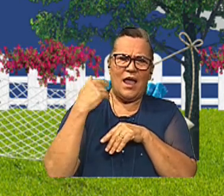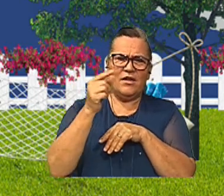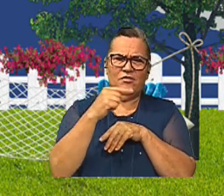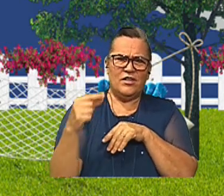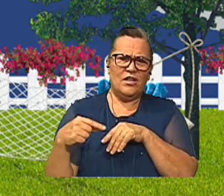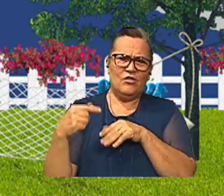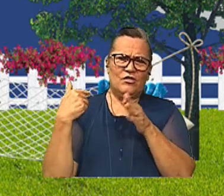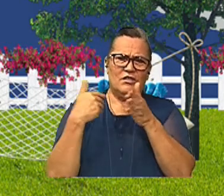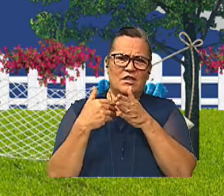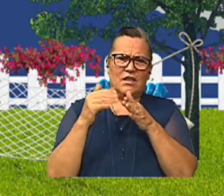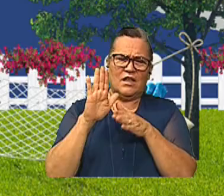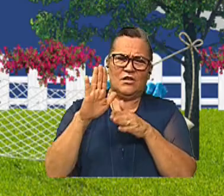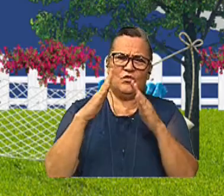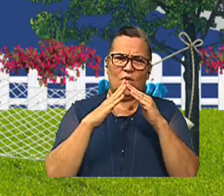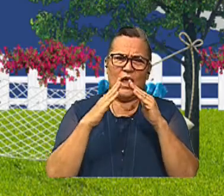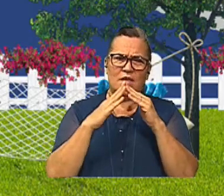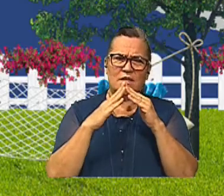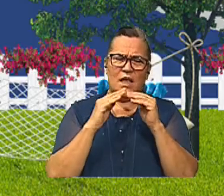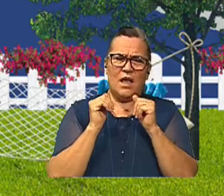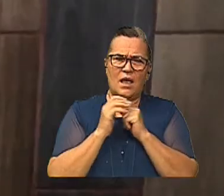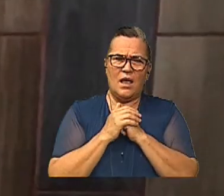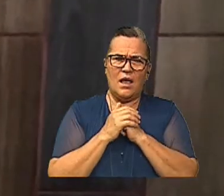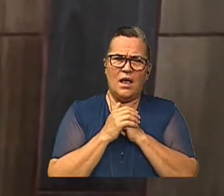rivers near your house?